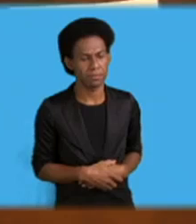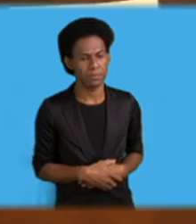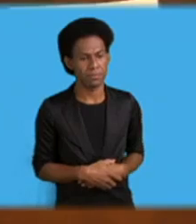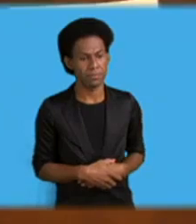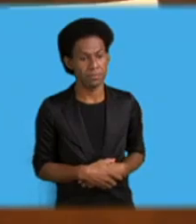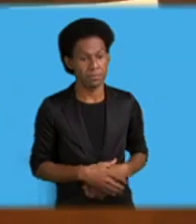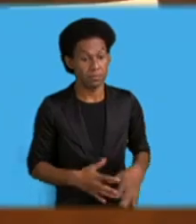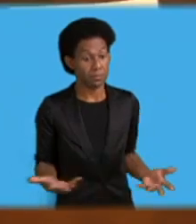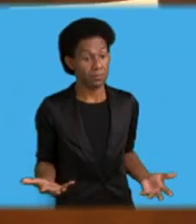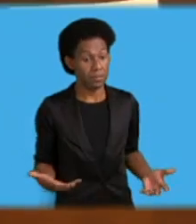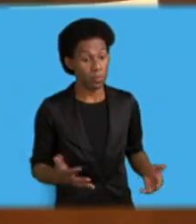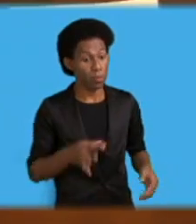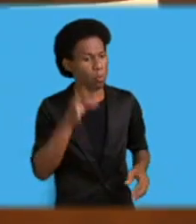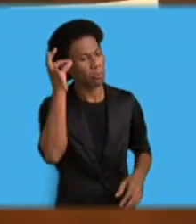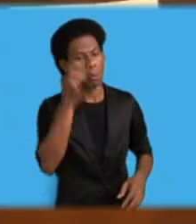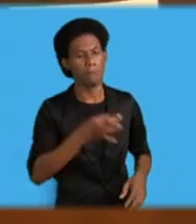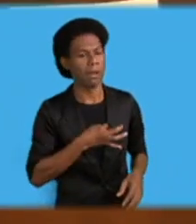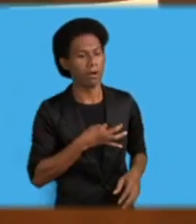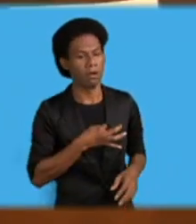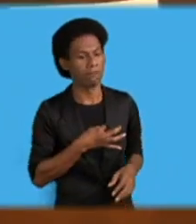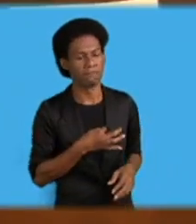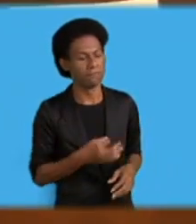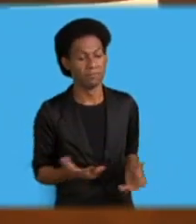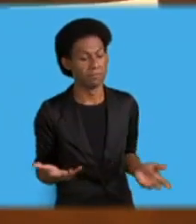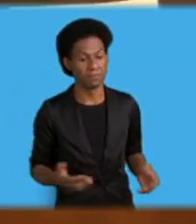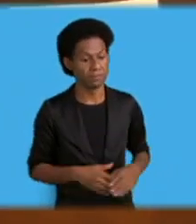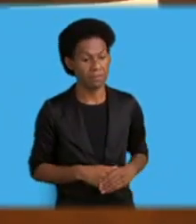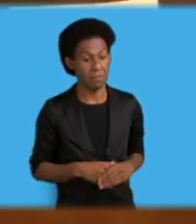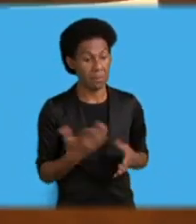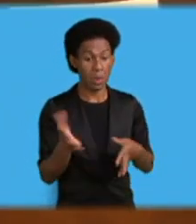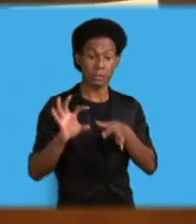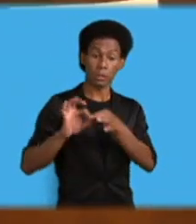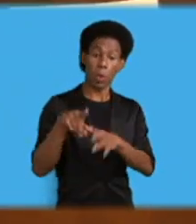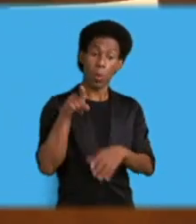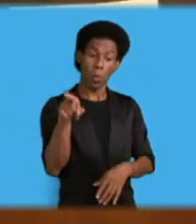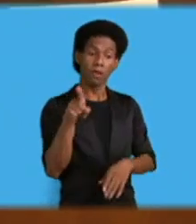that we cannot ask them to consider this because we own the airline.